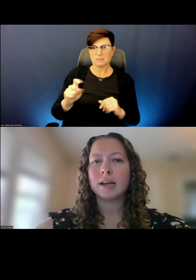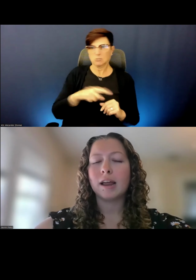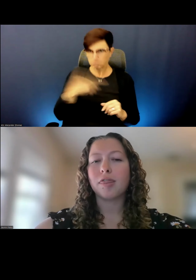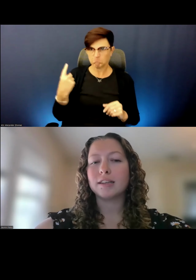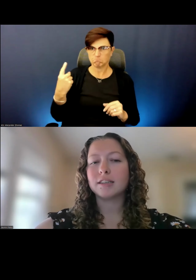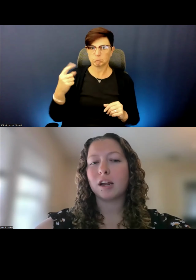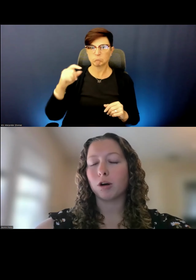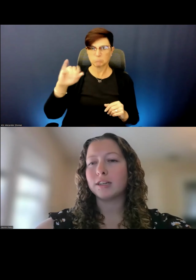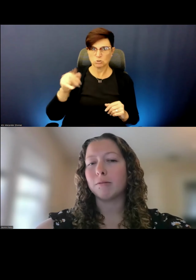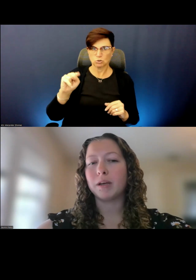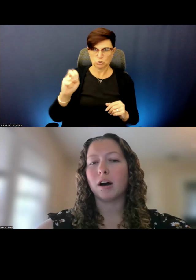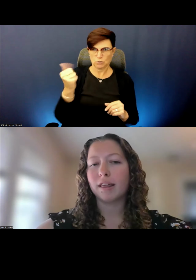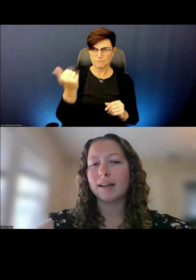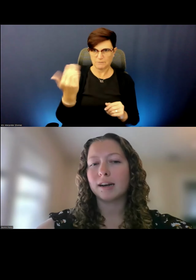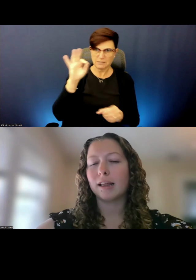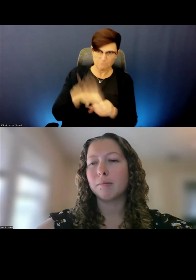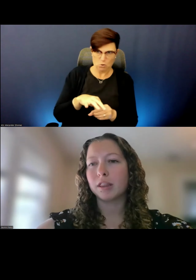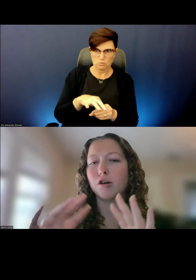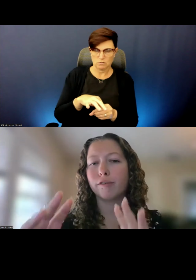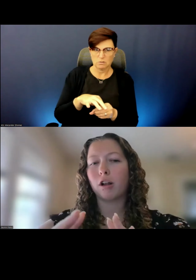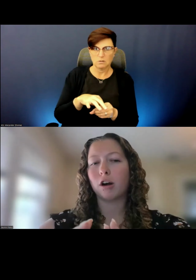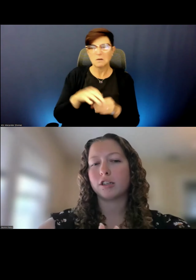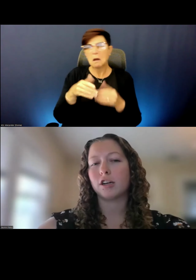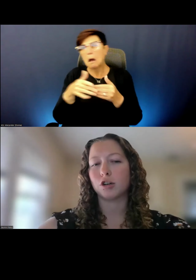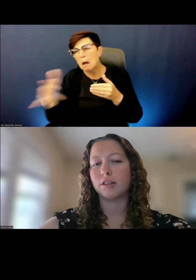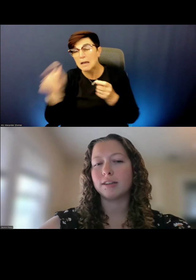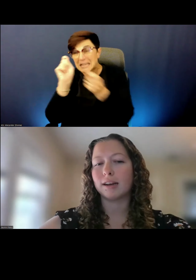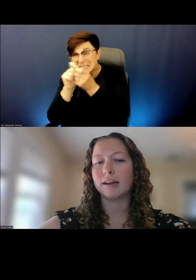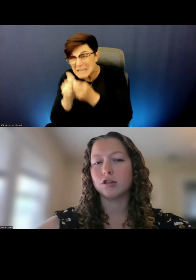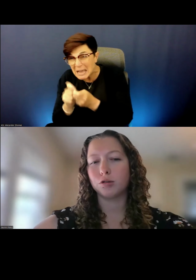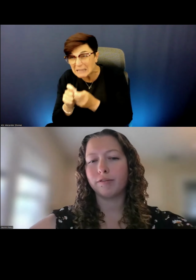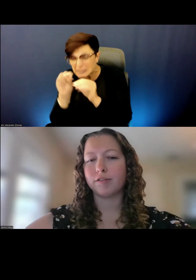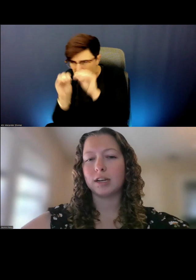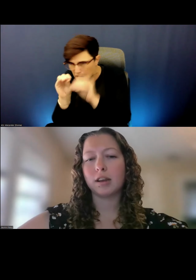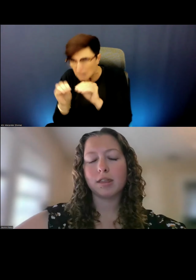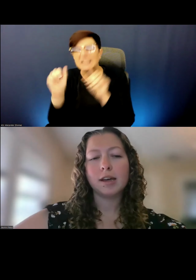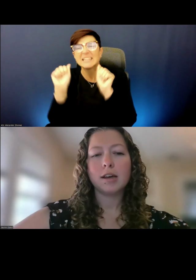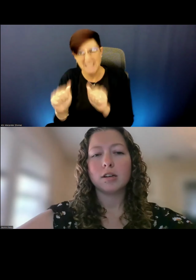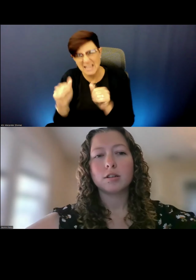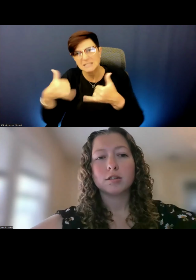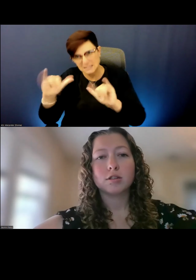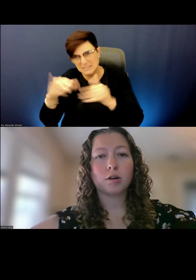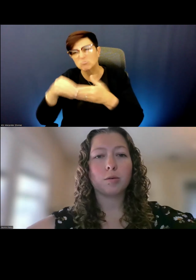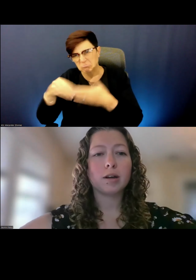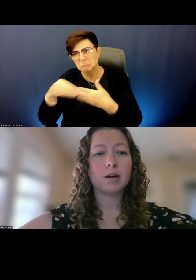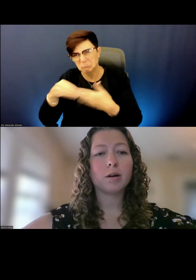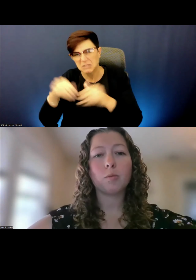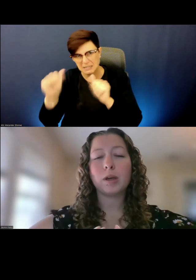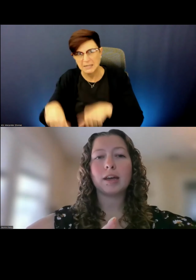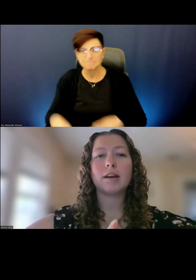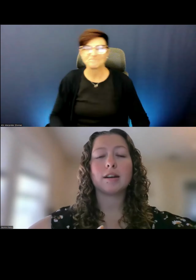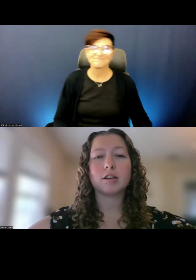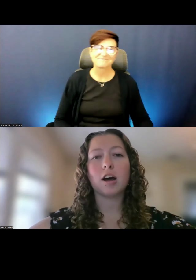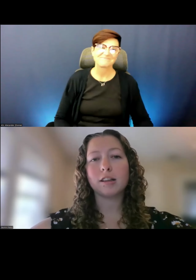bills and things getting worked out beyond that deadline. But the overall architecture, the deadline is June 15th. So